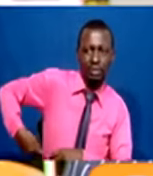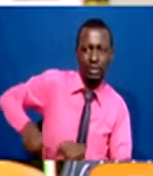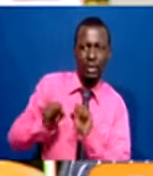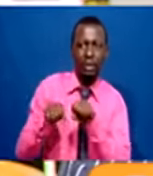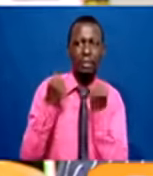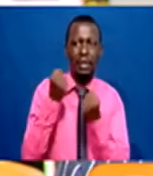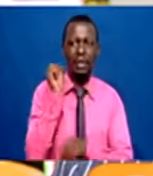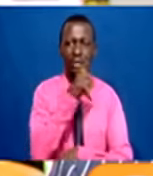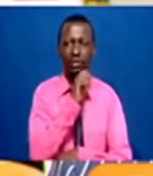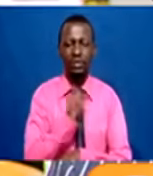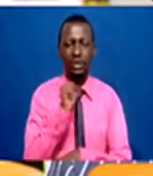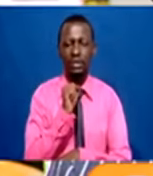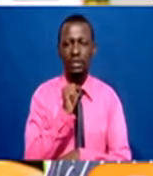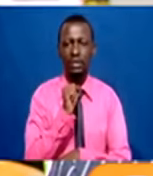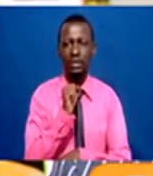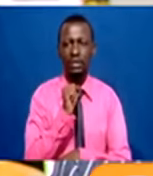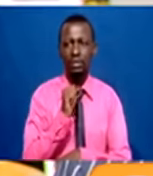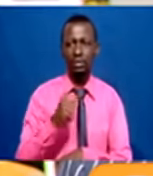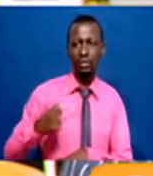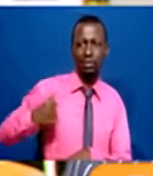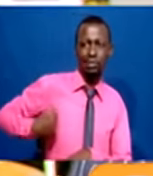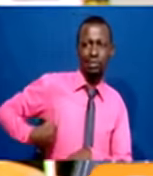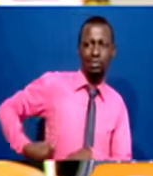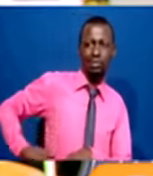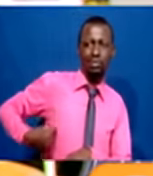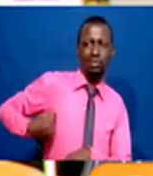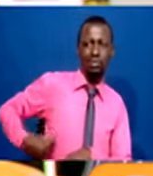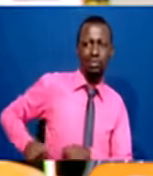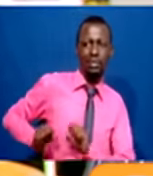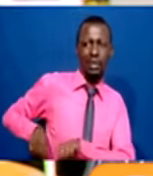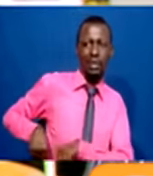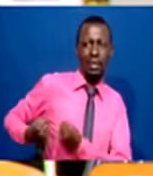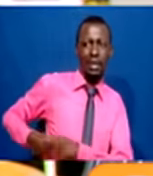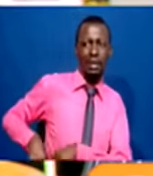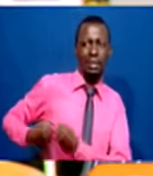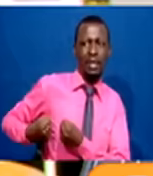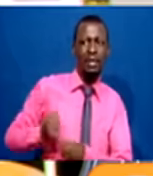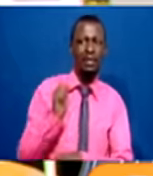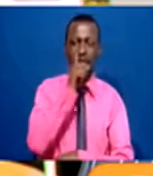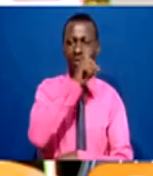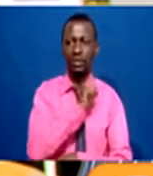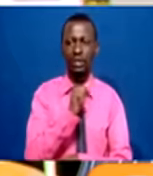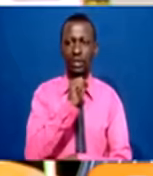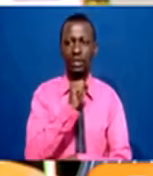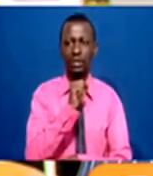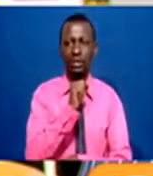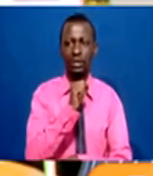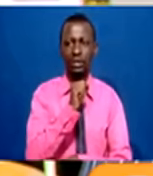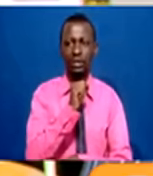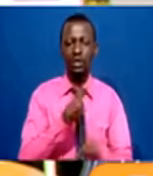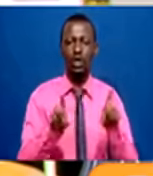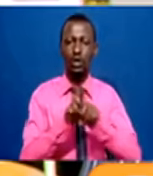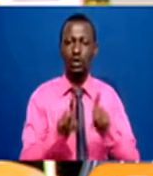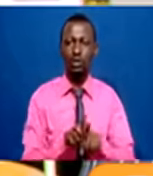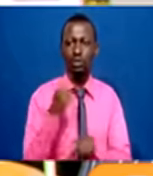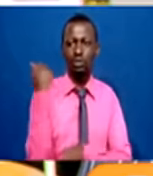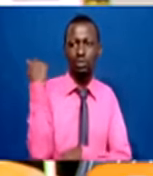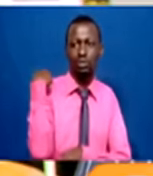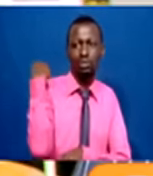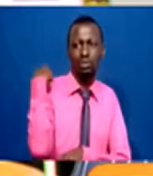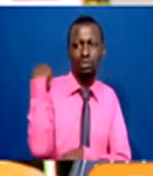broken images, the rib cage was broken, the scapula heading to the shoulder bone were